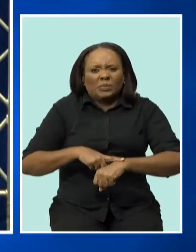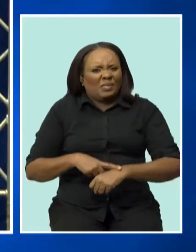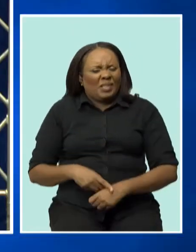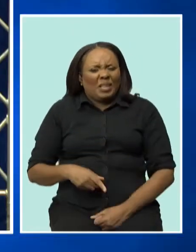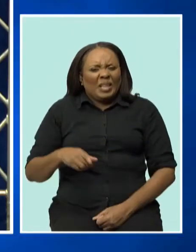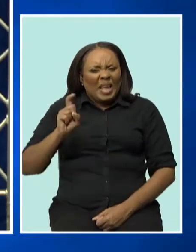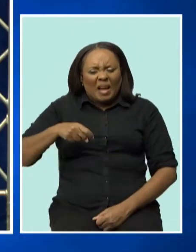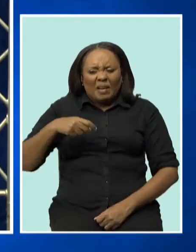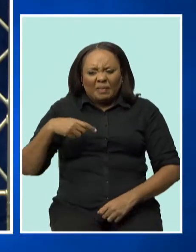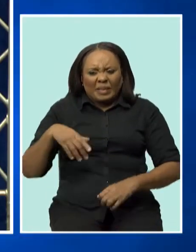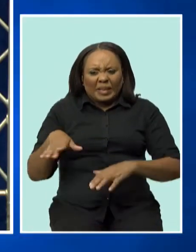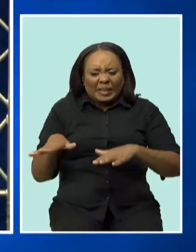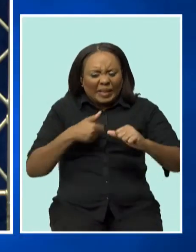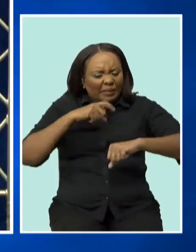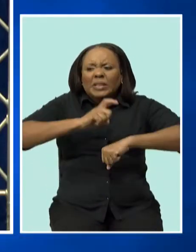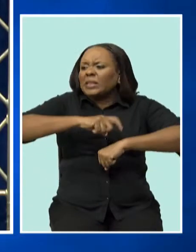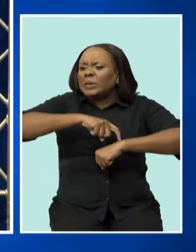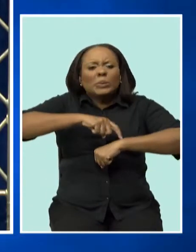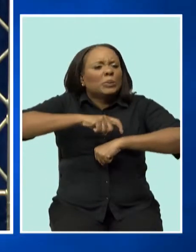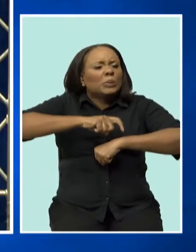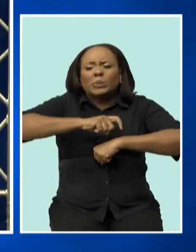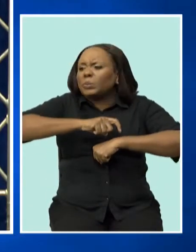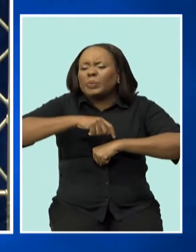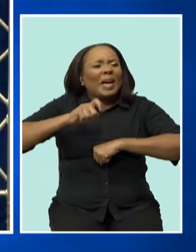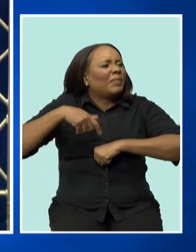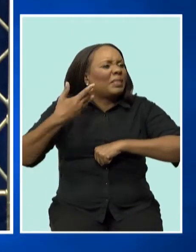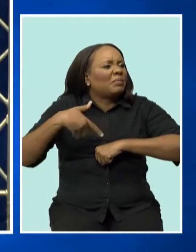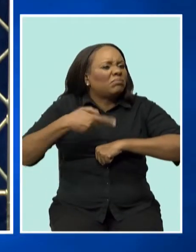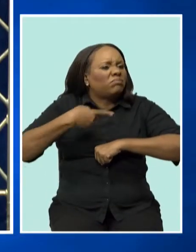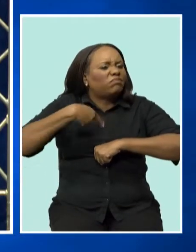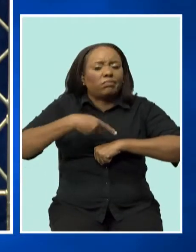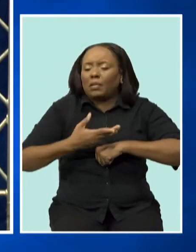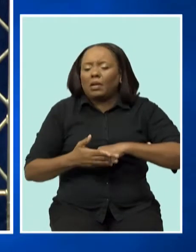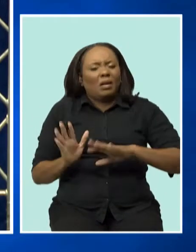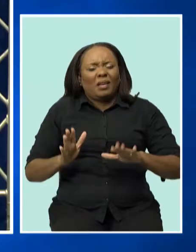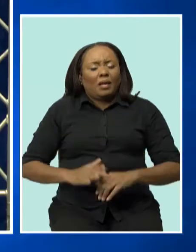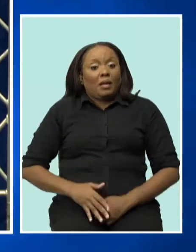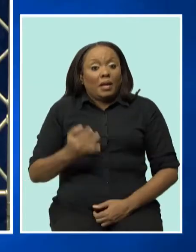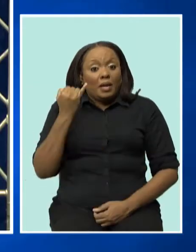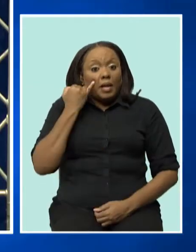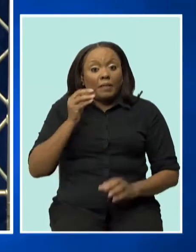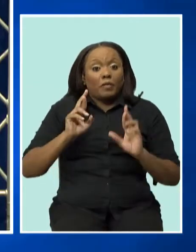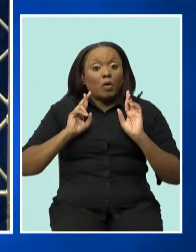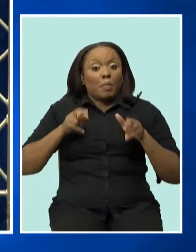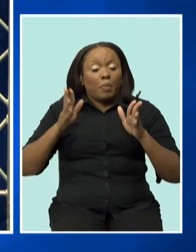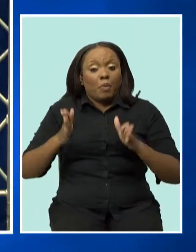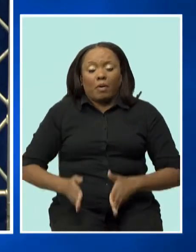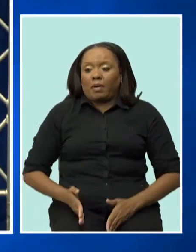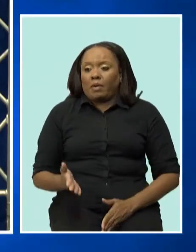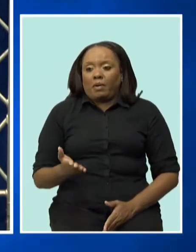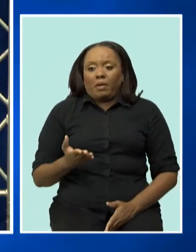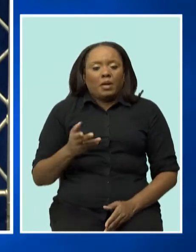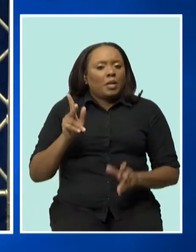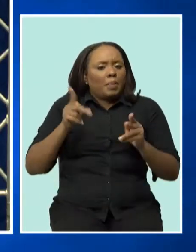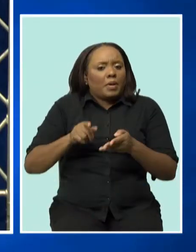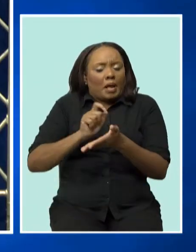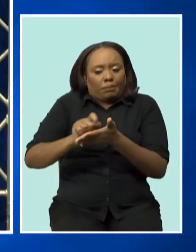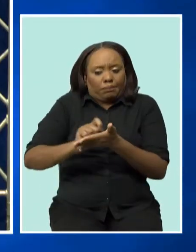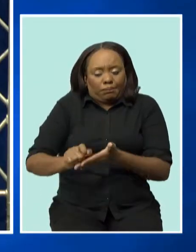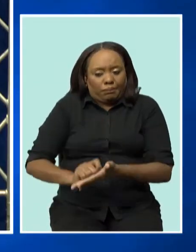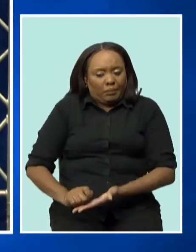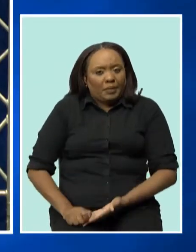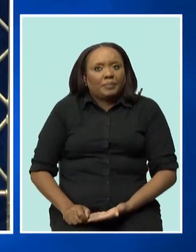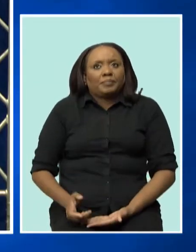it. And let us make sure that you have both enough CAT reporters, or that they are rotated sufficiently, or we